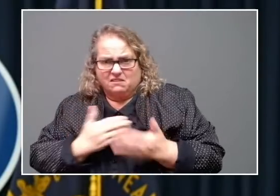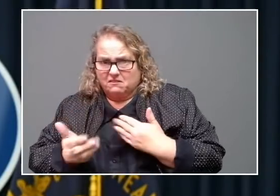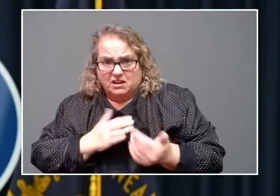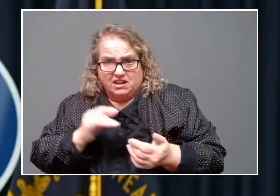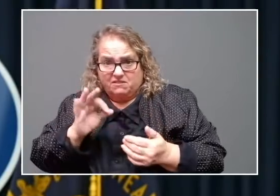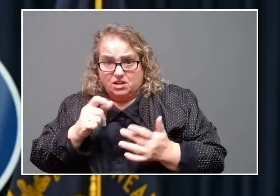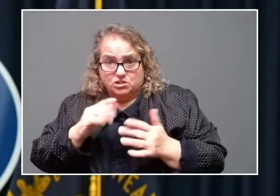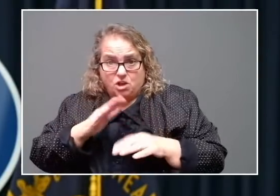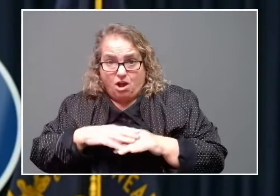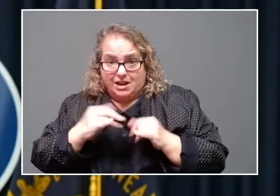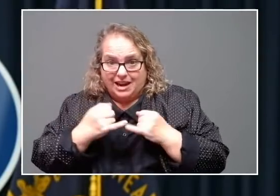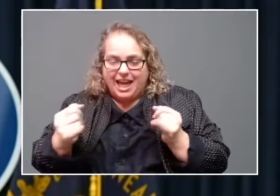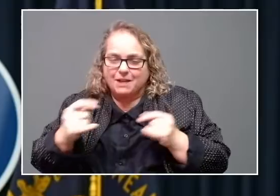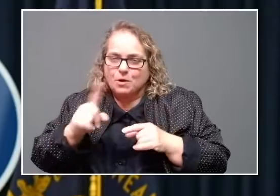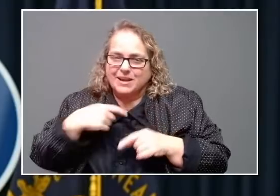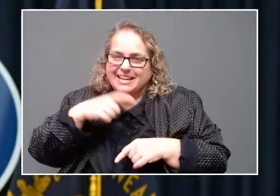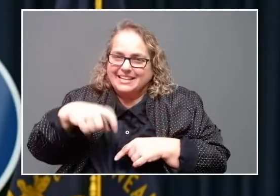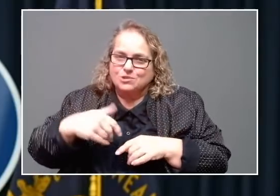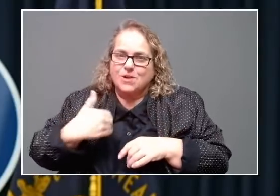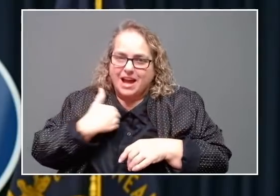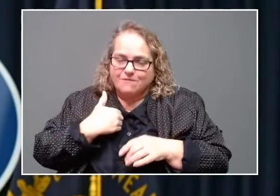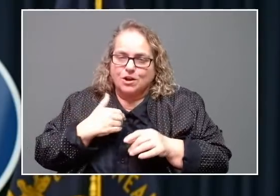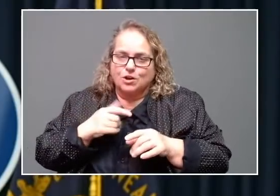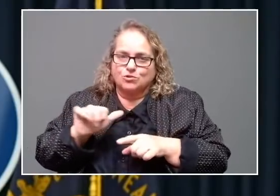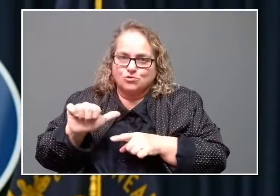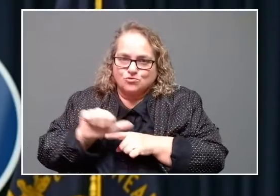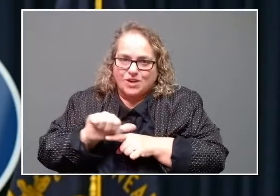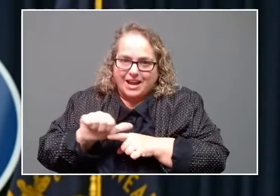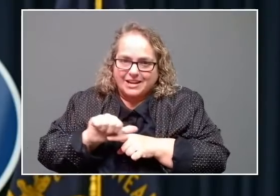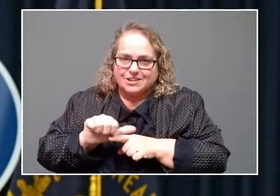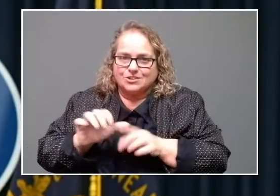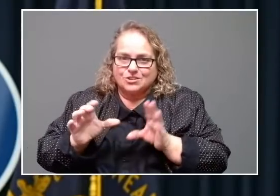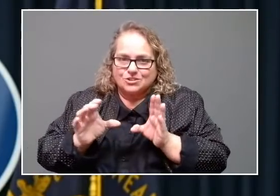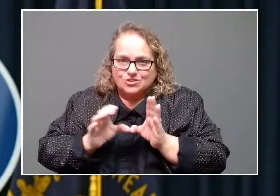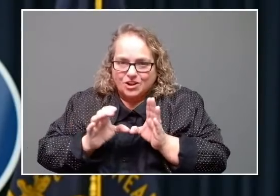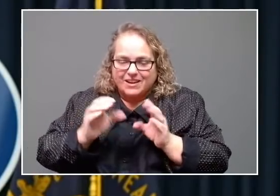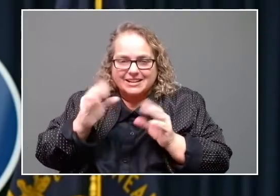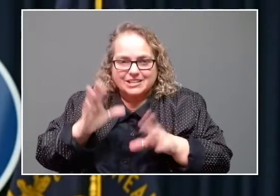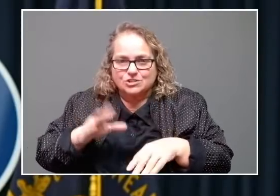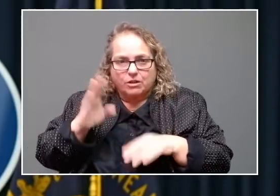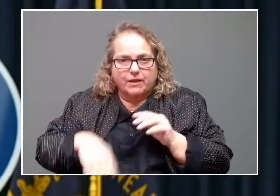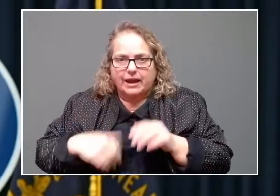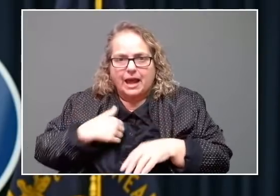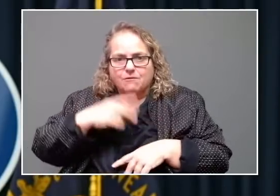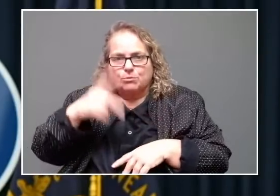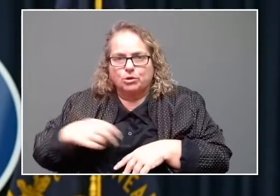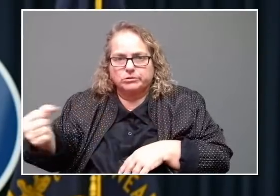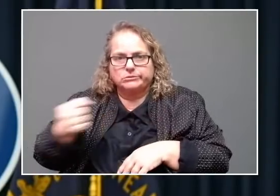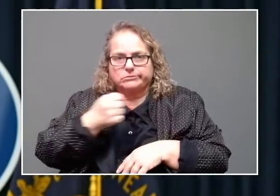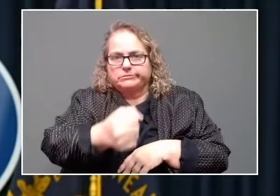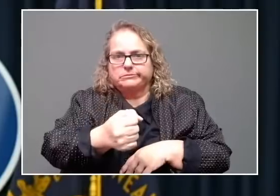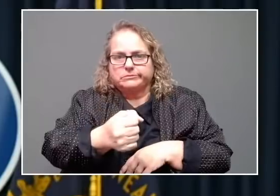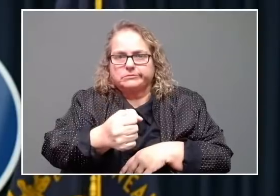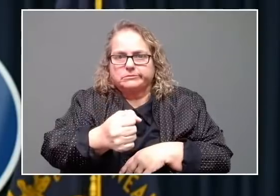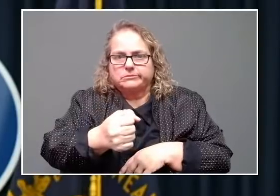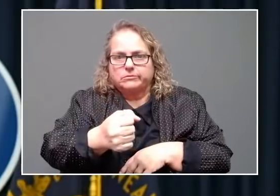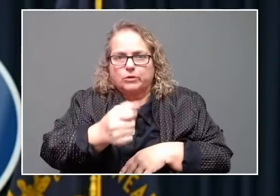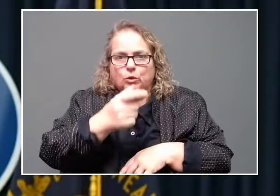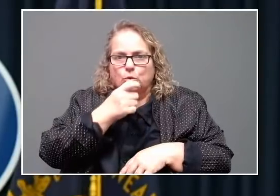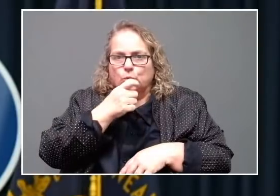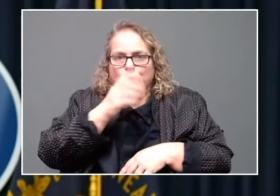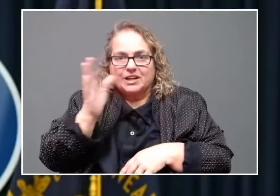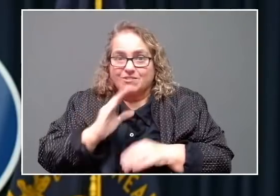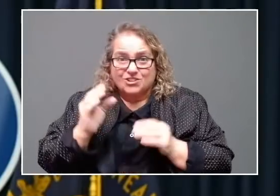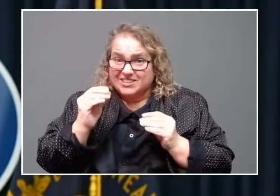trained, certified teacher, as opposed to bringing somebody in who hasn't filled that role, that